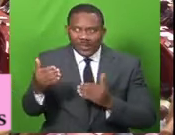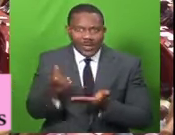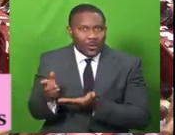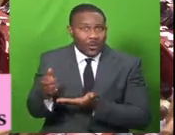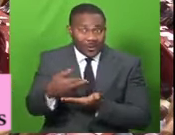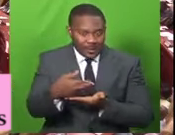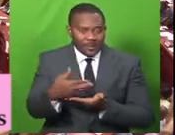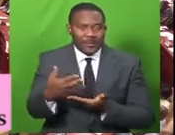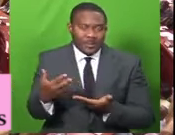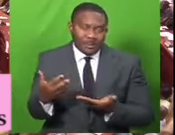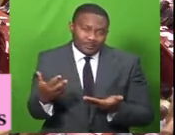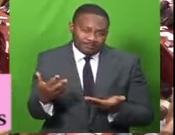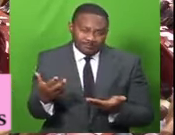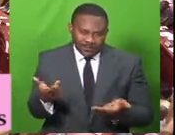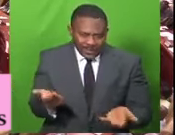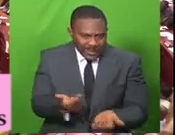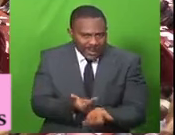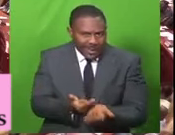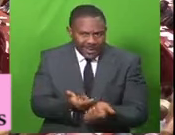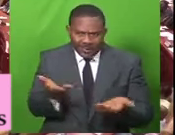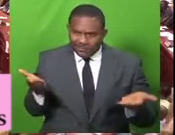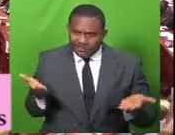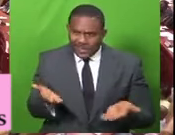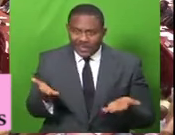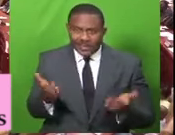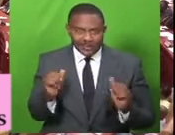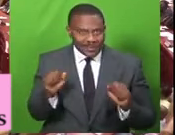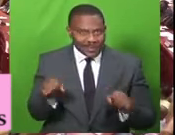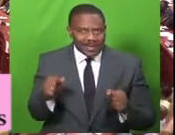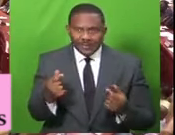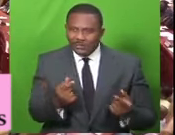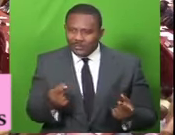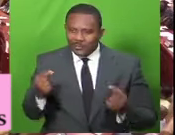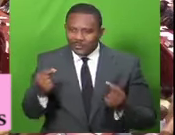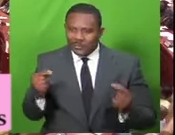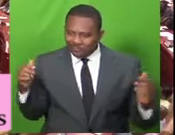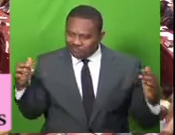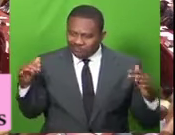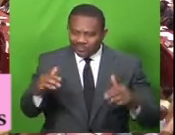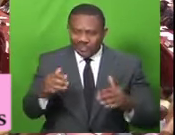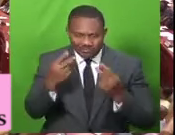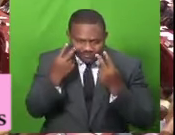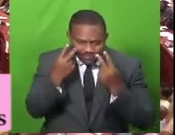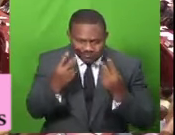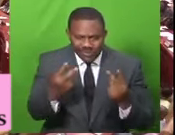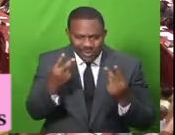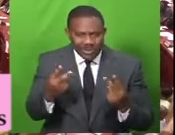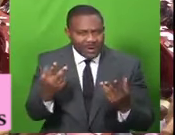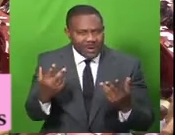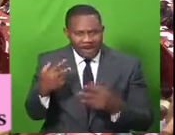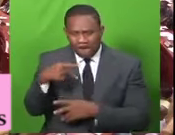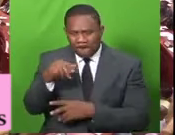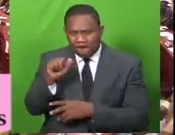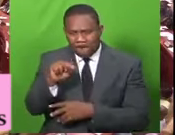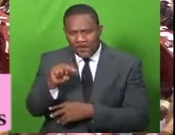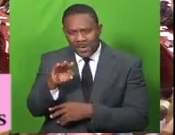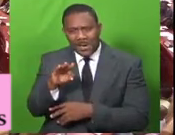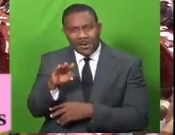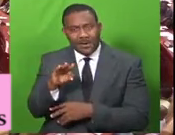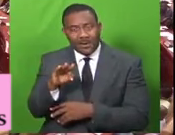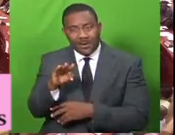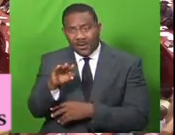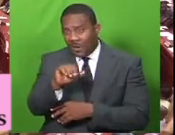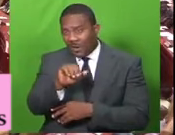excitement about Ghana as the hub and a mecca for the global Pan-African, a home every person of